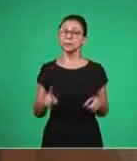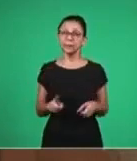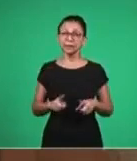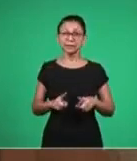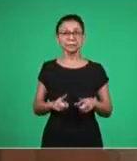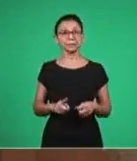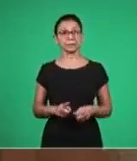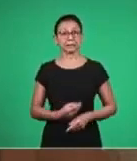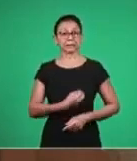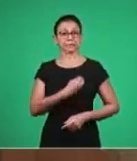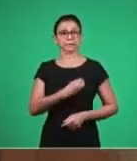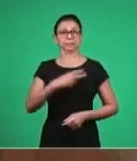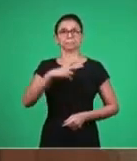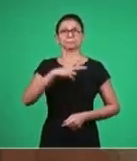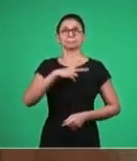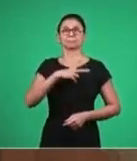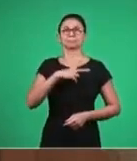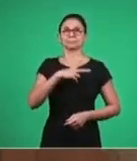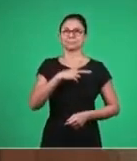something different.